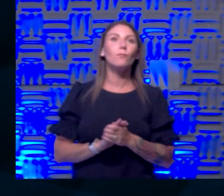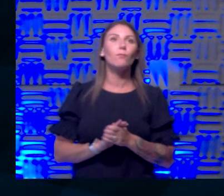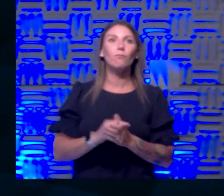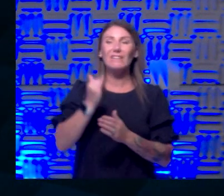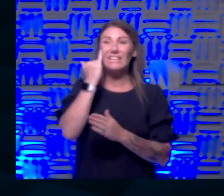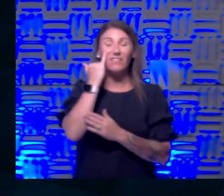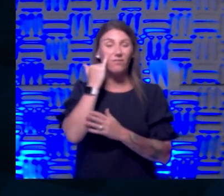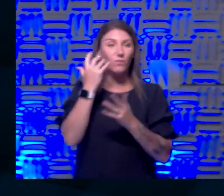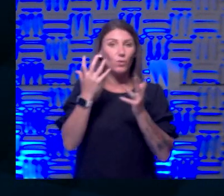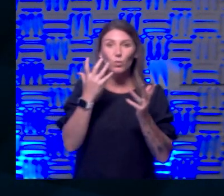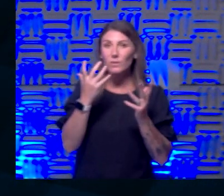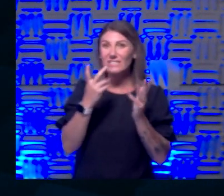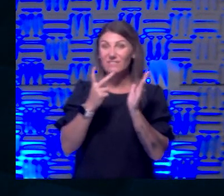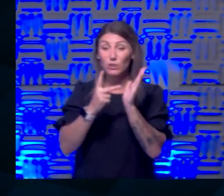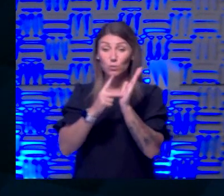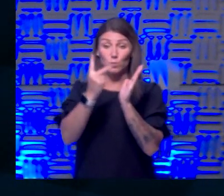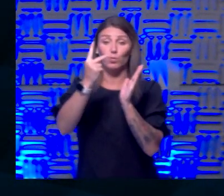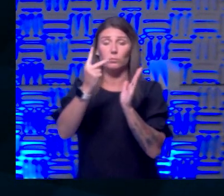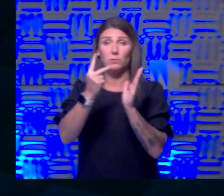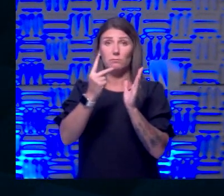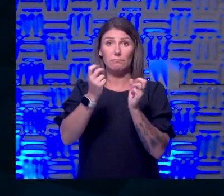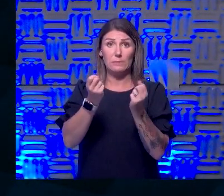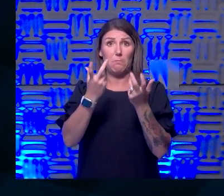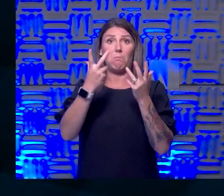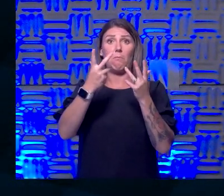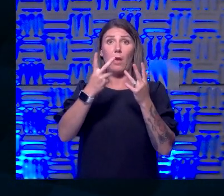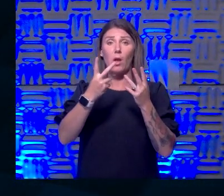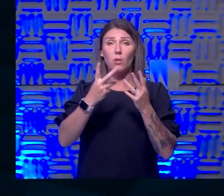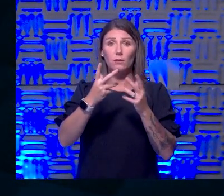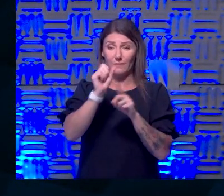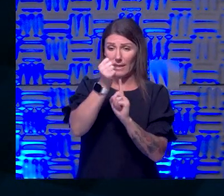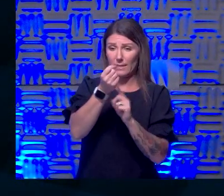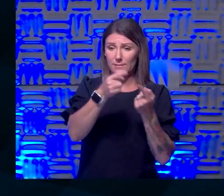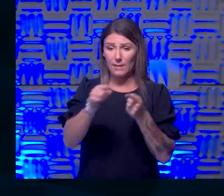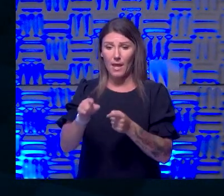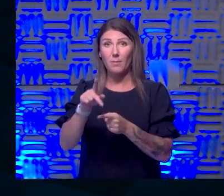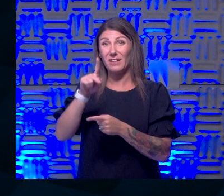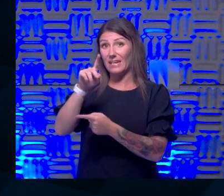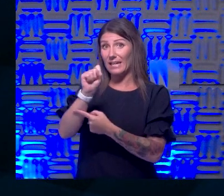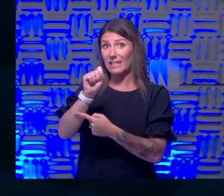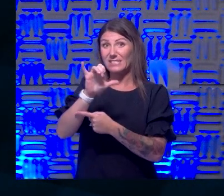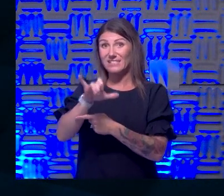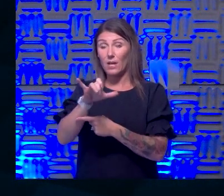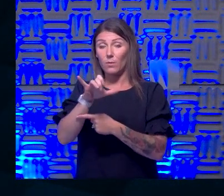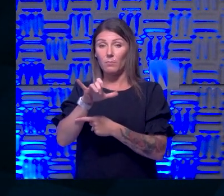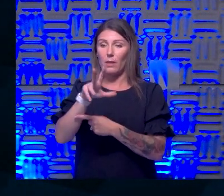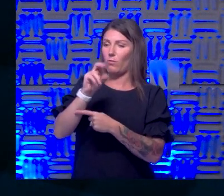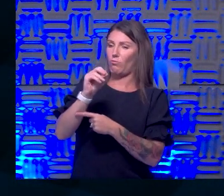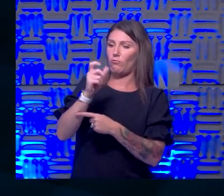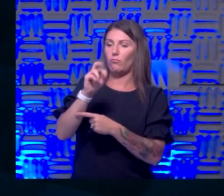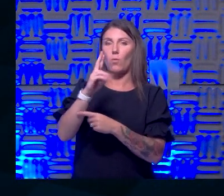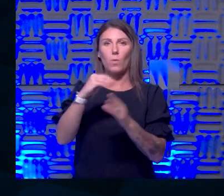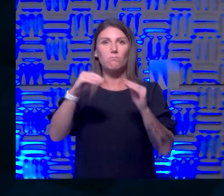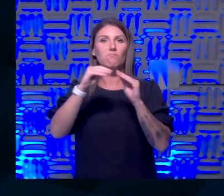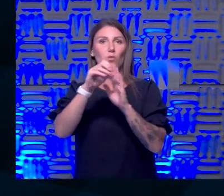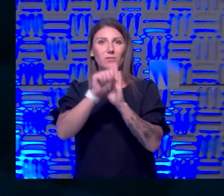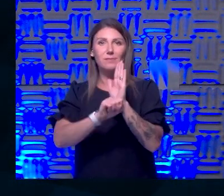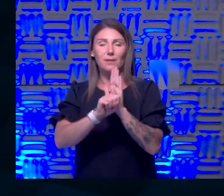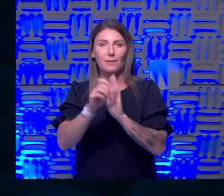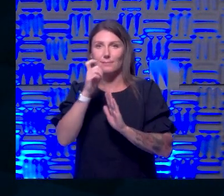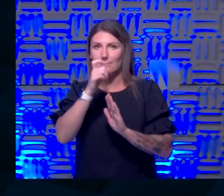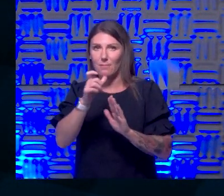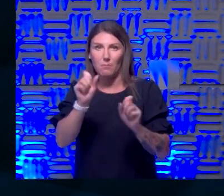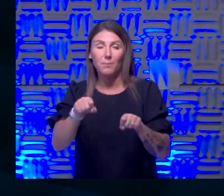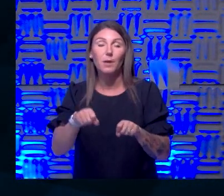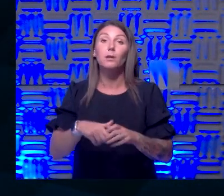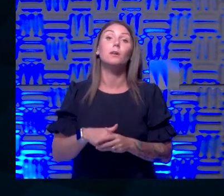even two times the number of cases going on in Kansas, that would be 30 or more states, which would obviously become impractical. So